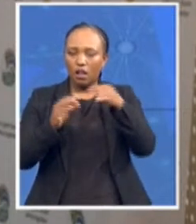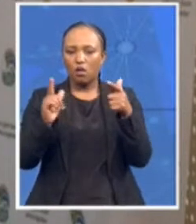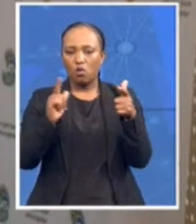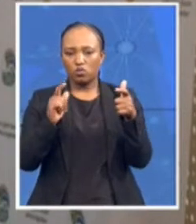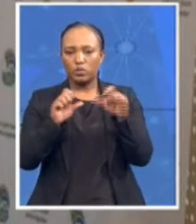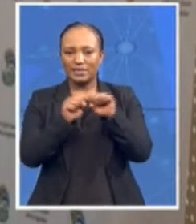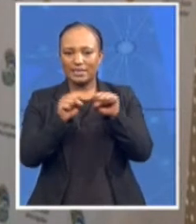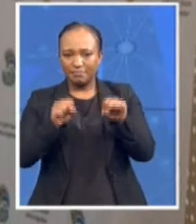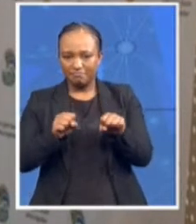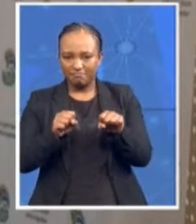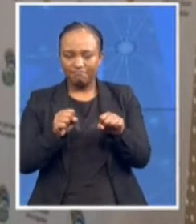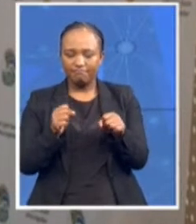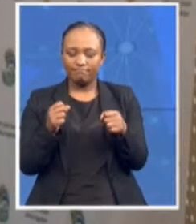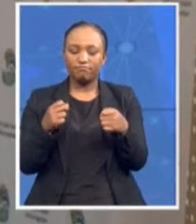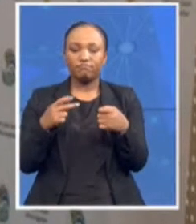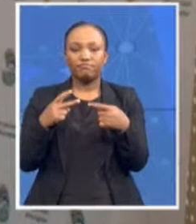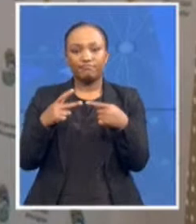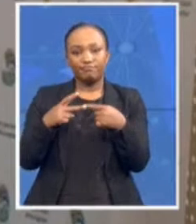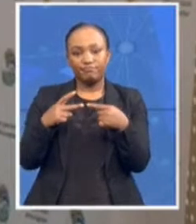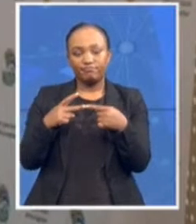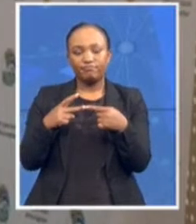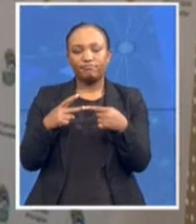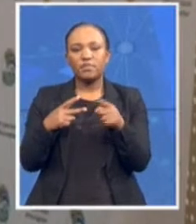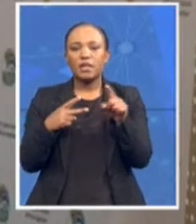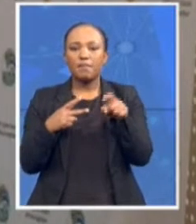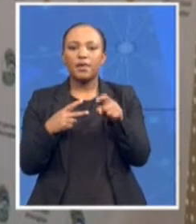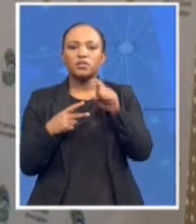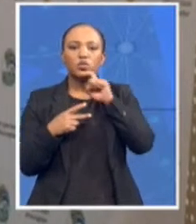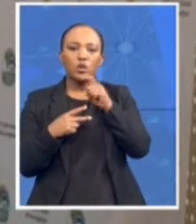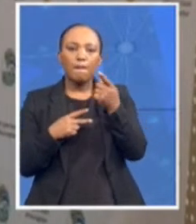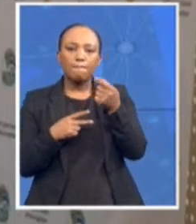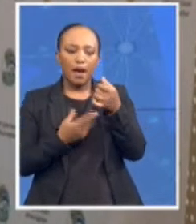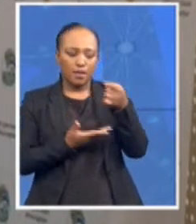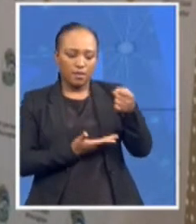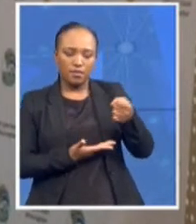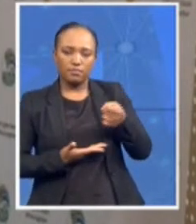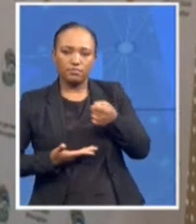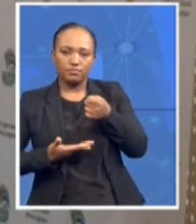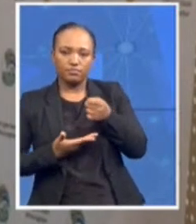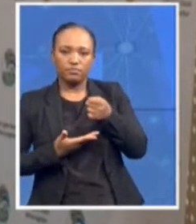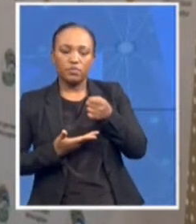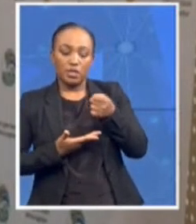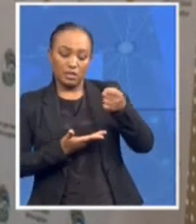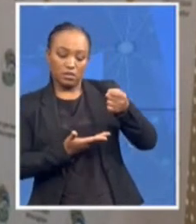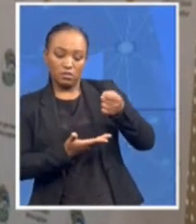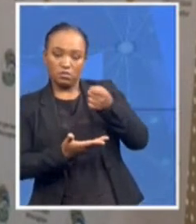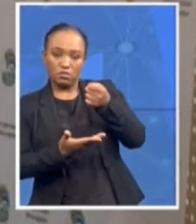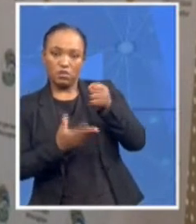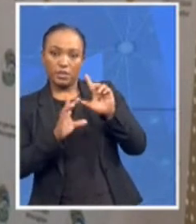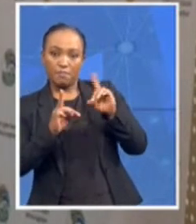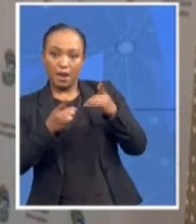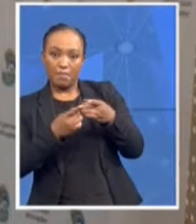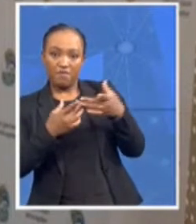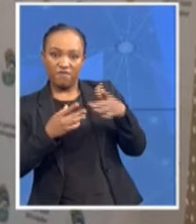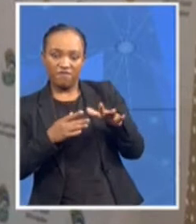to use the allocation provided by the department exclusively and solely for the purpose of the